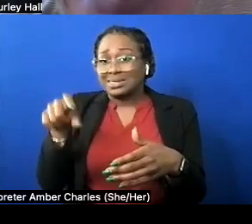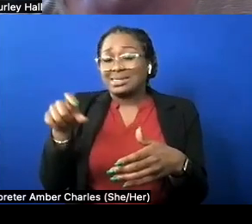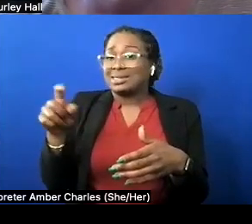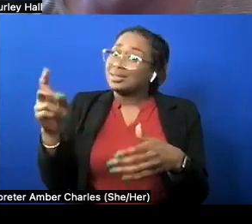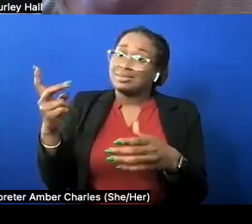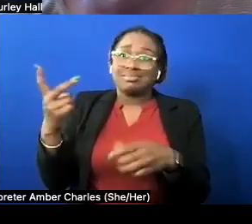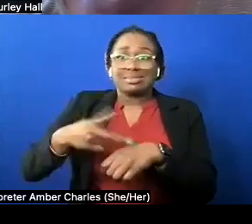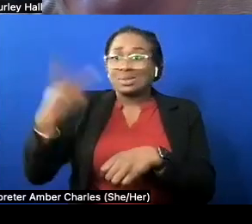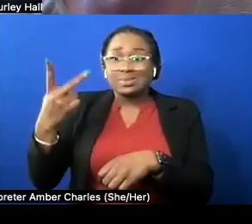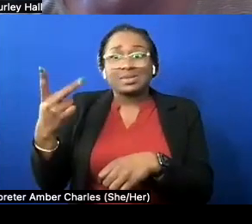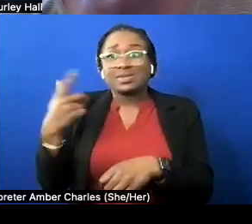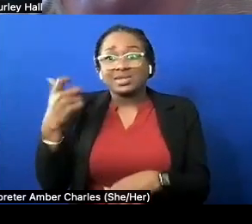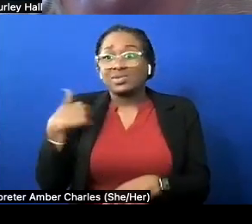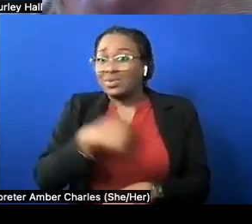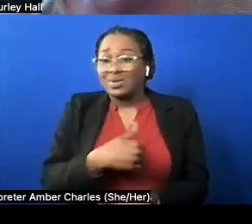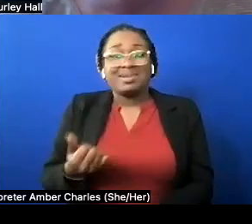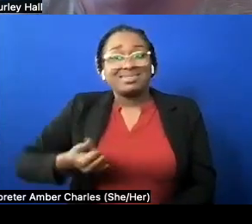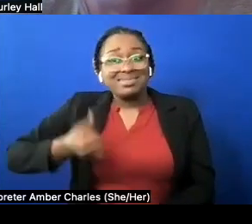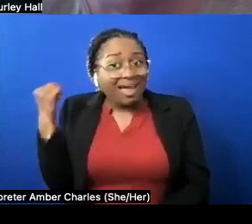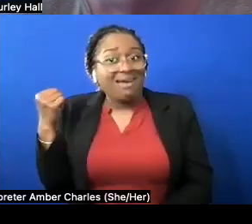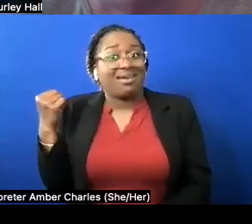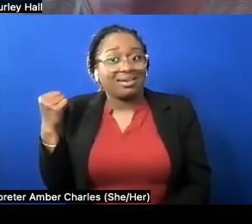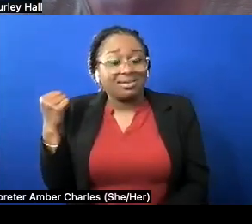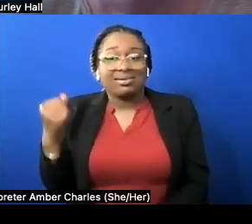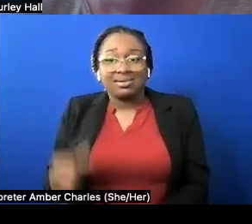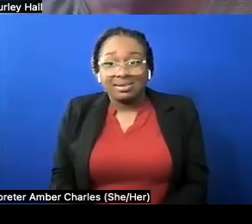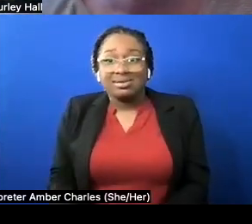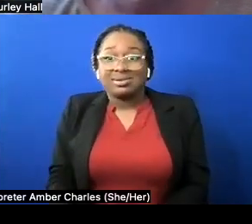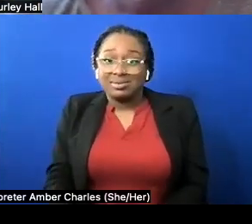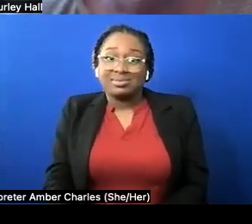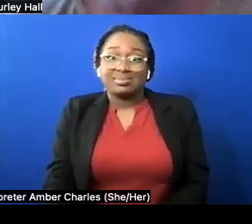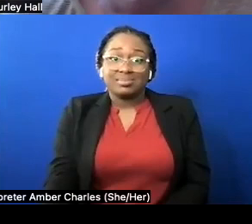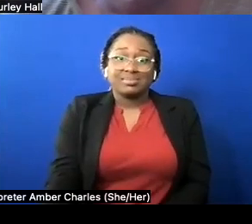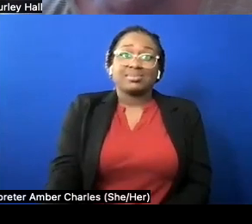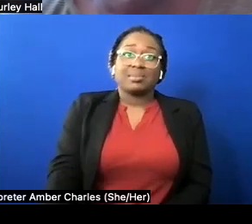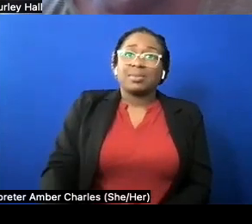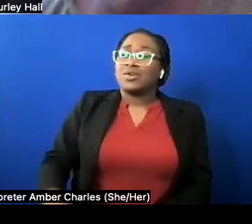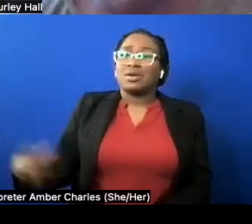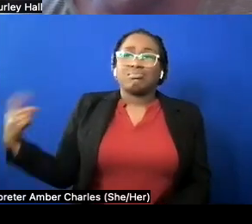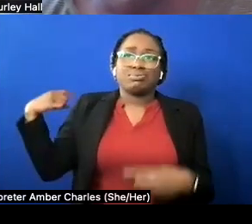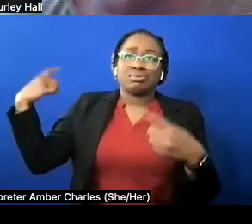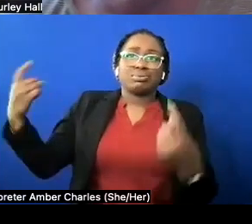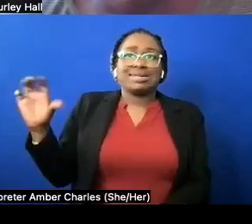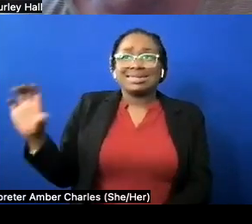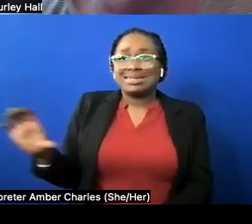been denied us. It has been denied us for centuries and generations. And